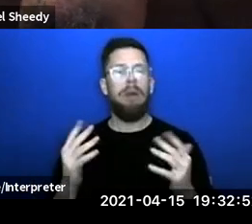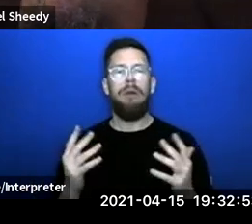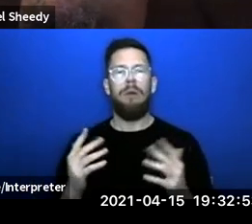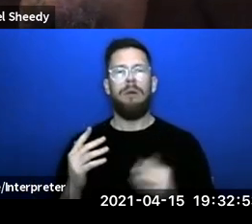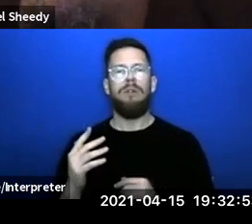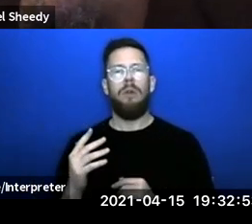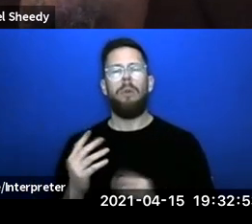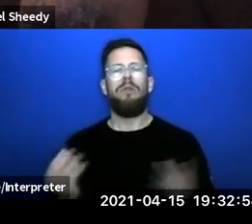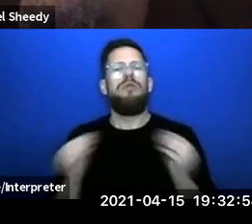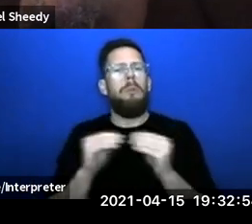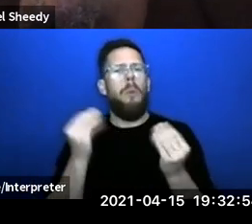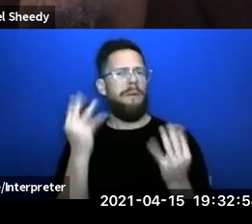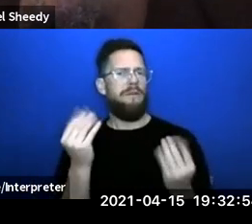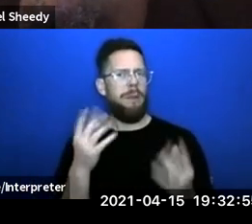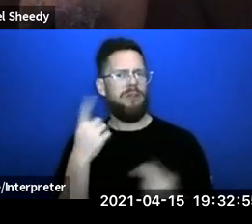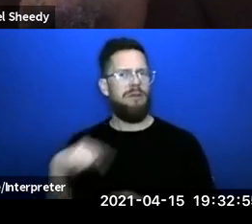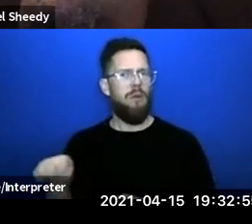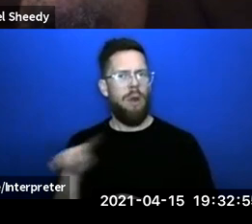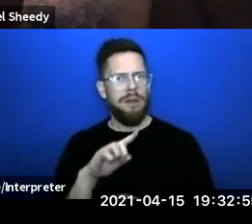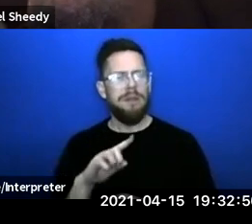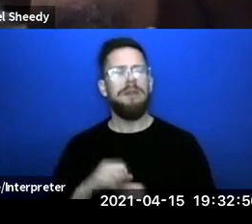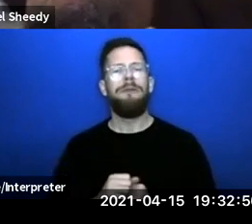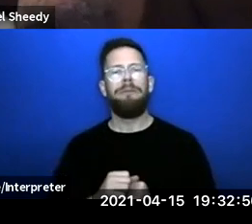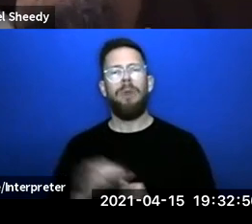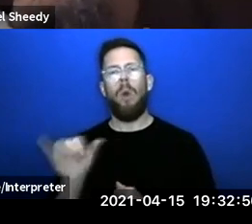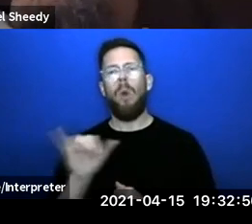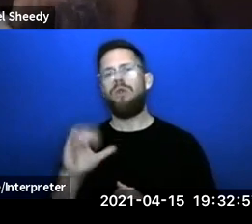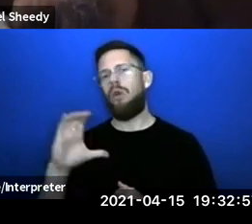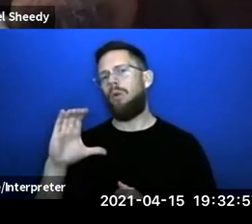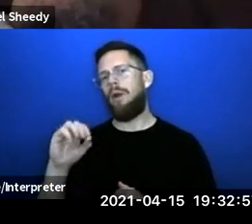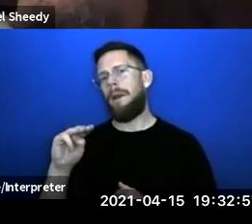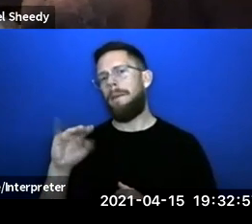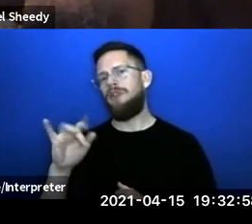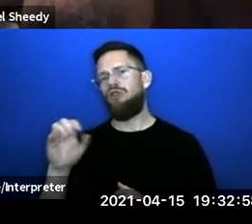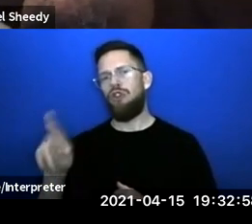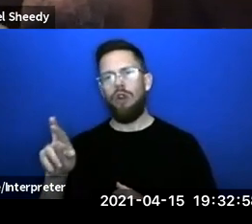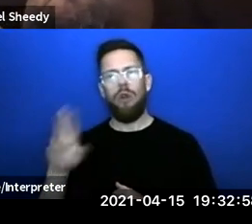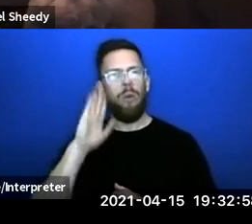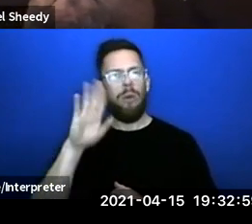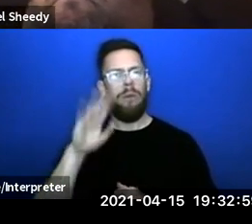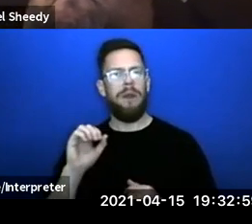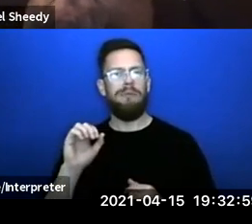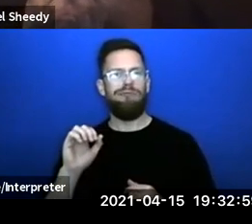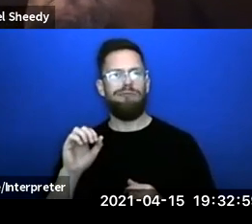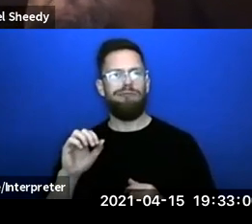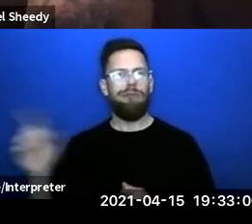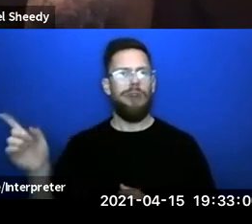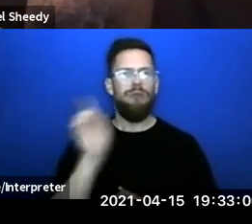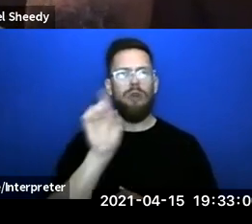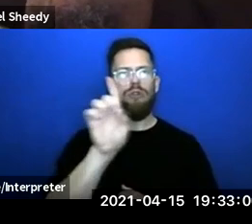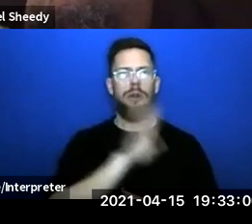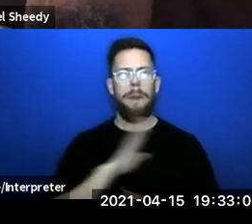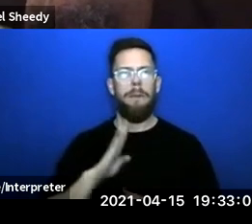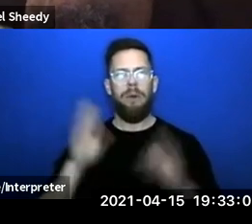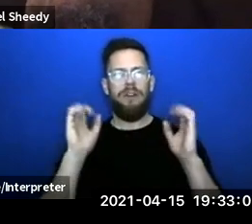piece of information for us. Additionally, the commissioner is going to be approaching the Board of Education around the class